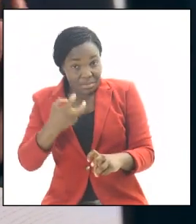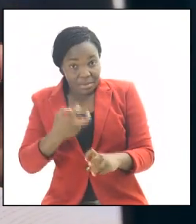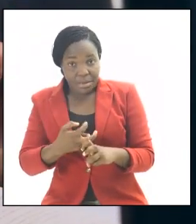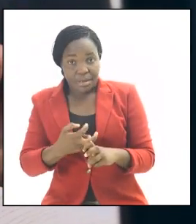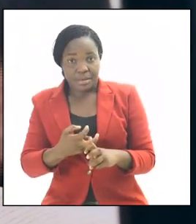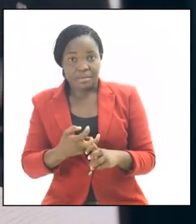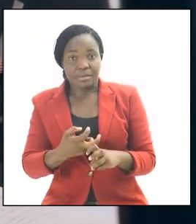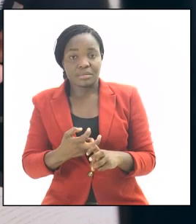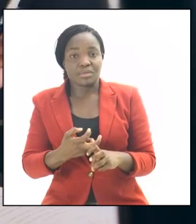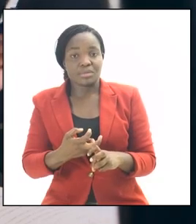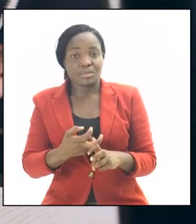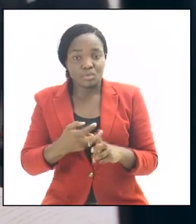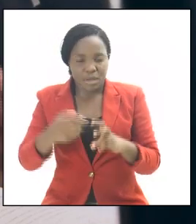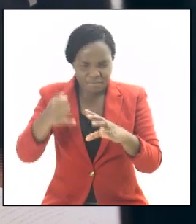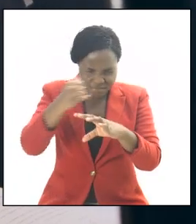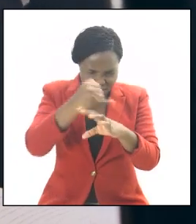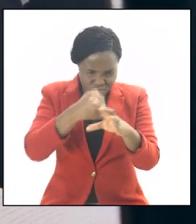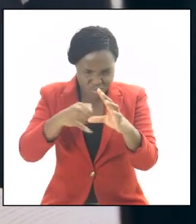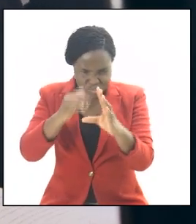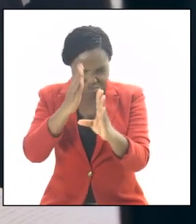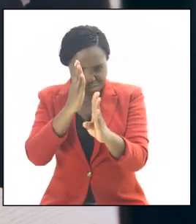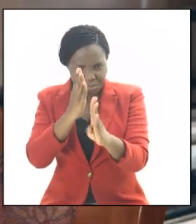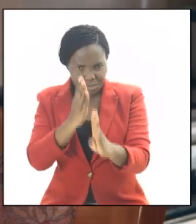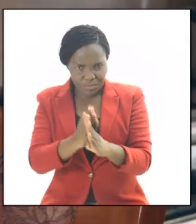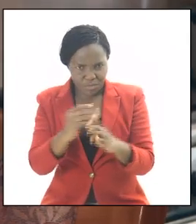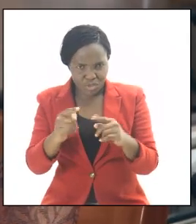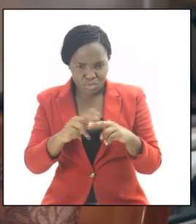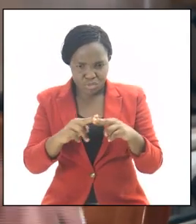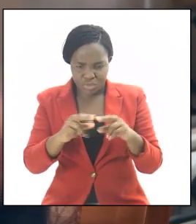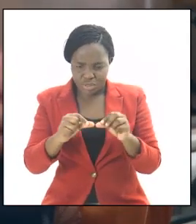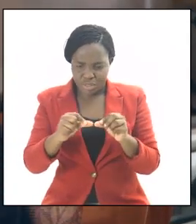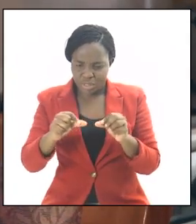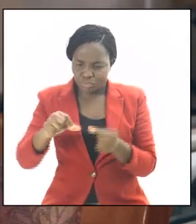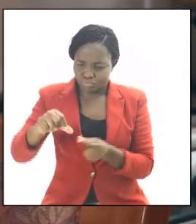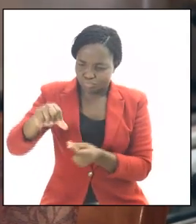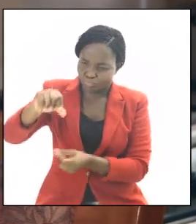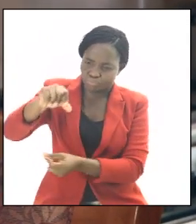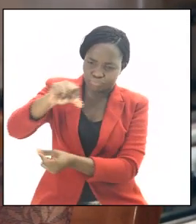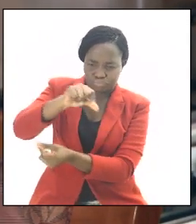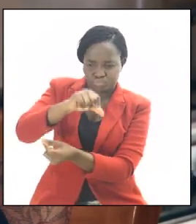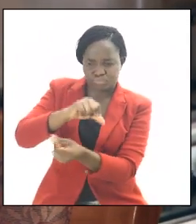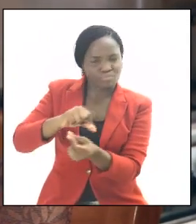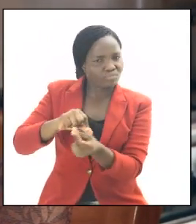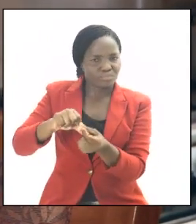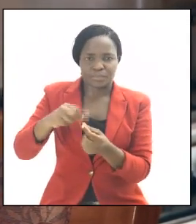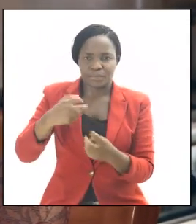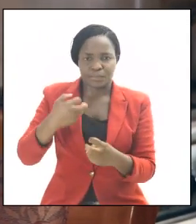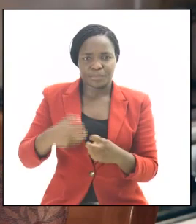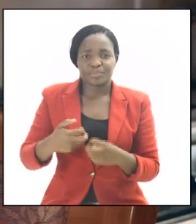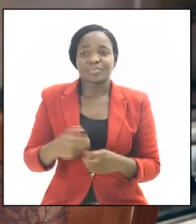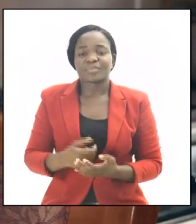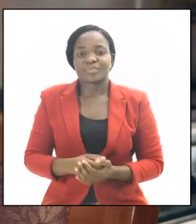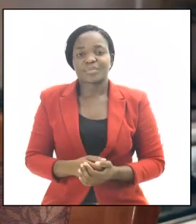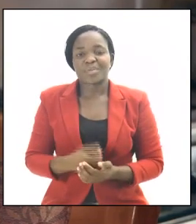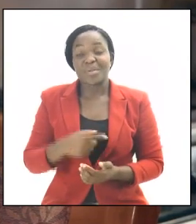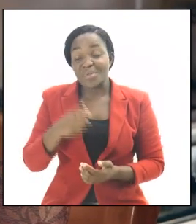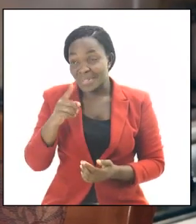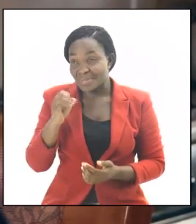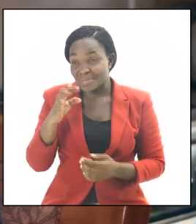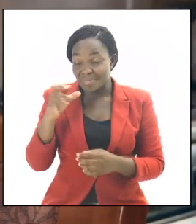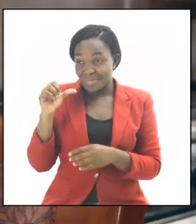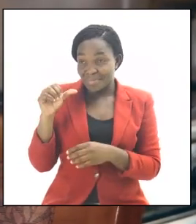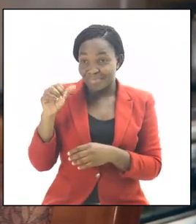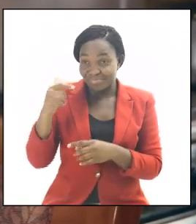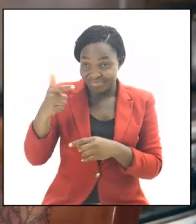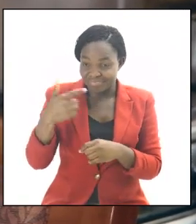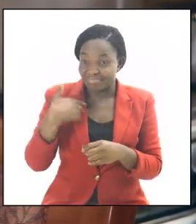using the string, and maybe we made a small mistake. You know what? The next time I score low on my maths test, I'll